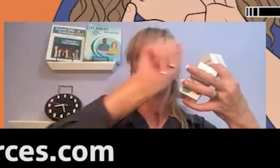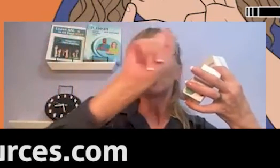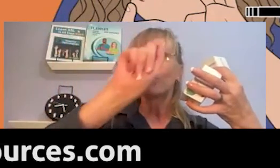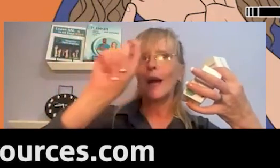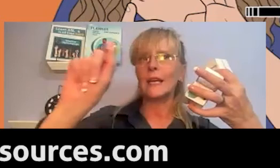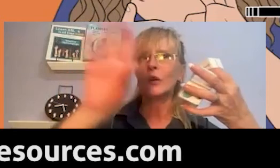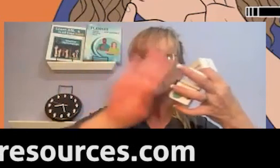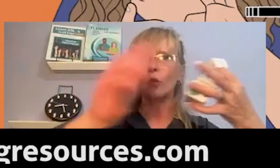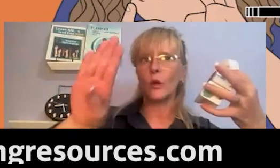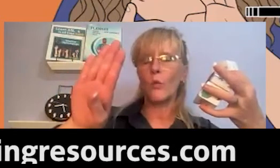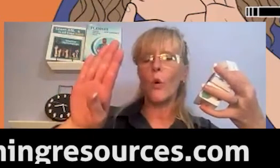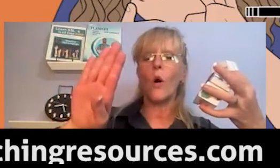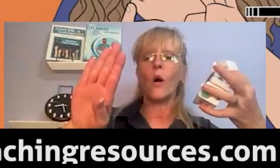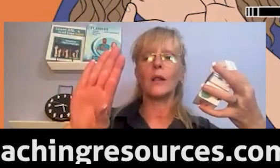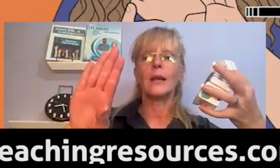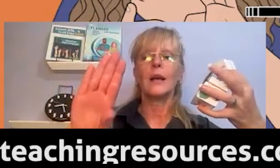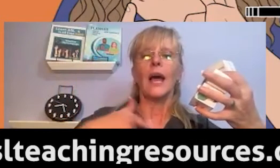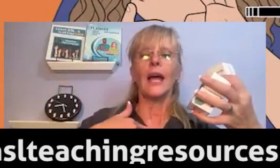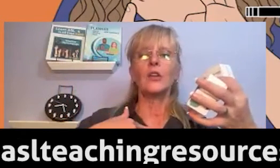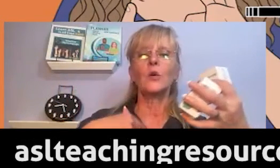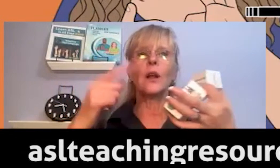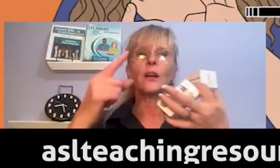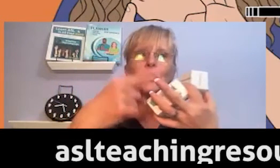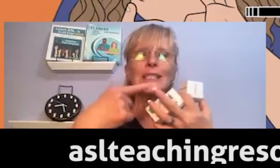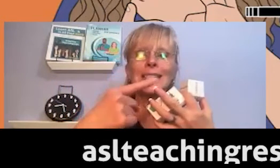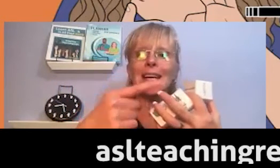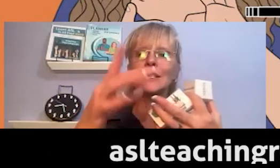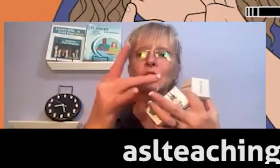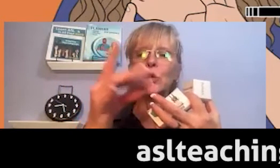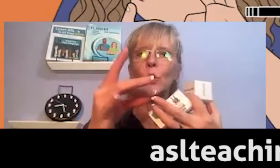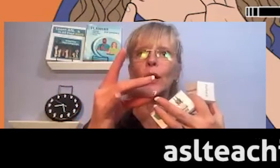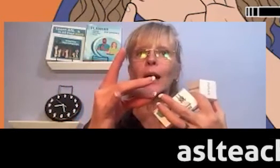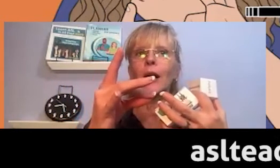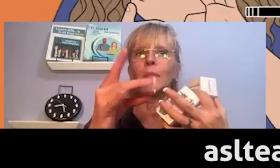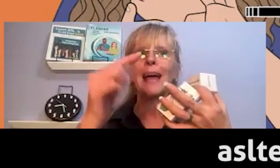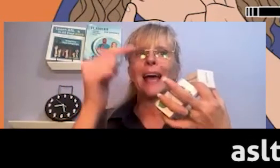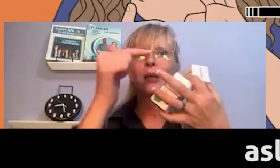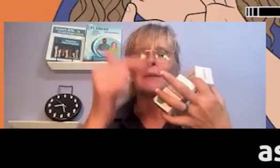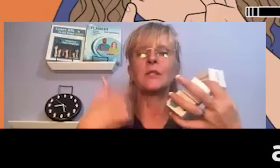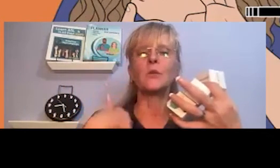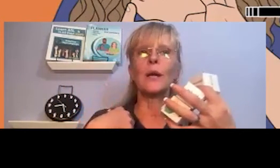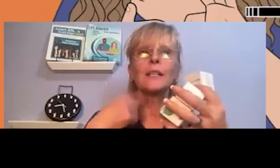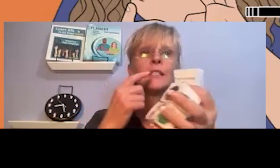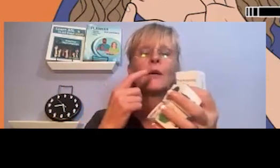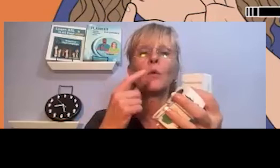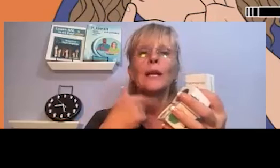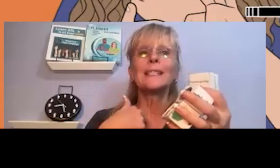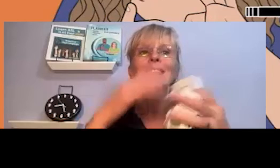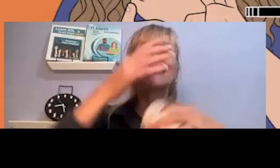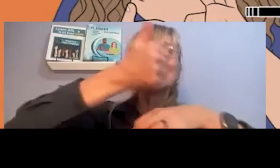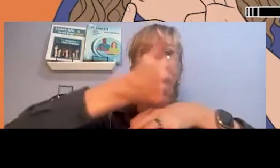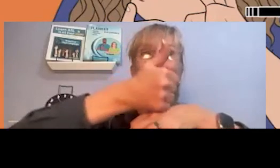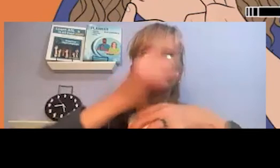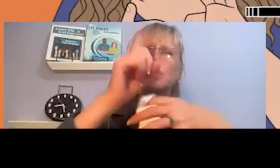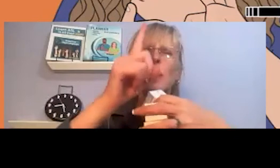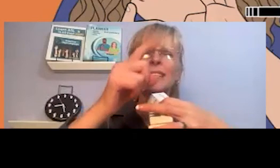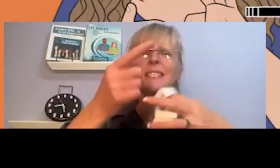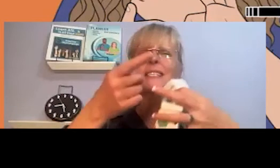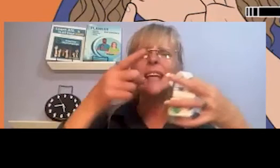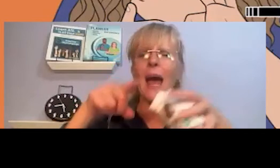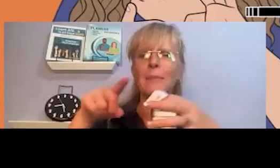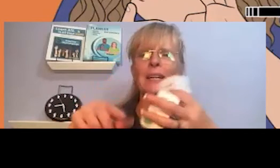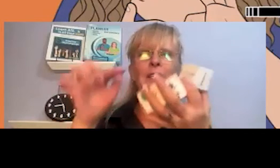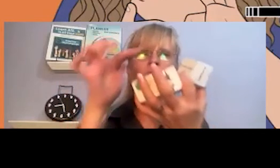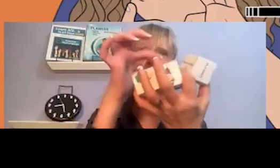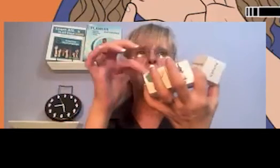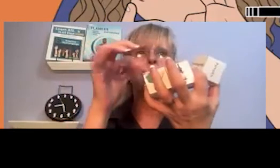like you're writing it on the wall. And you can also discuss story elements. What is the settings? Where is